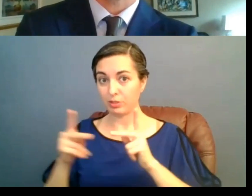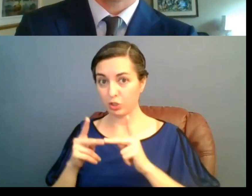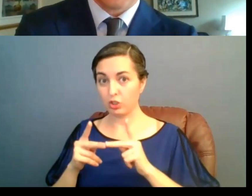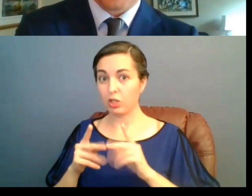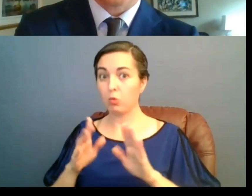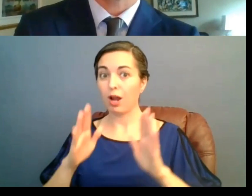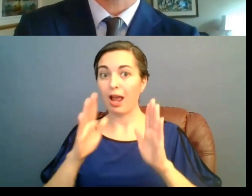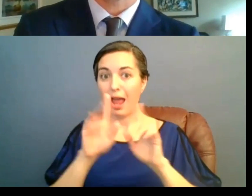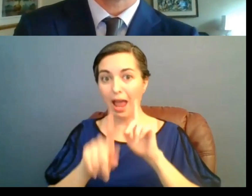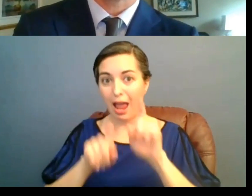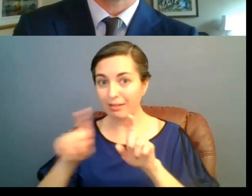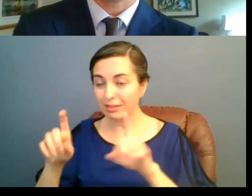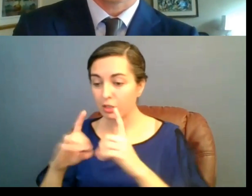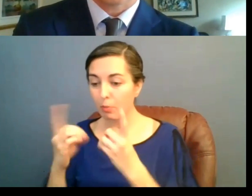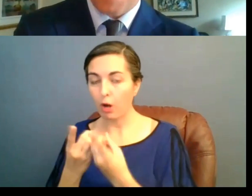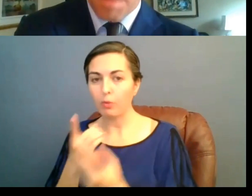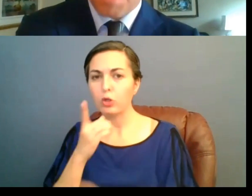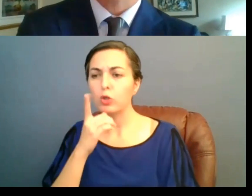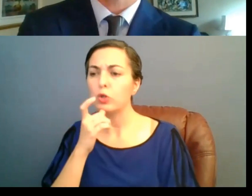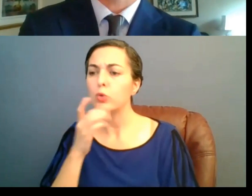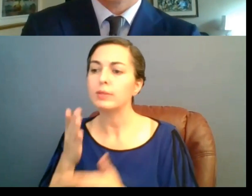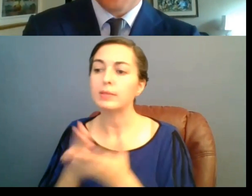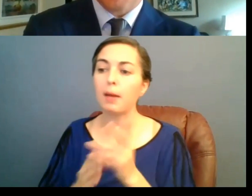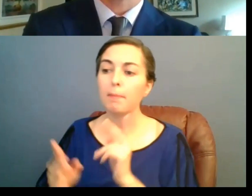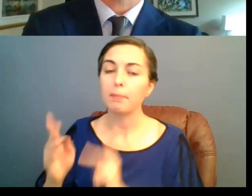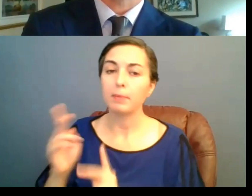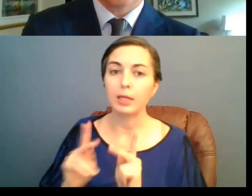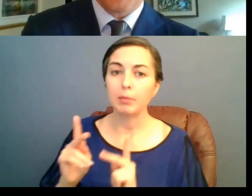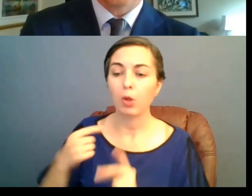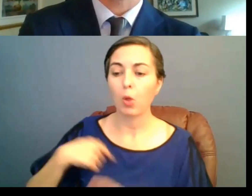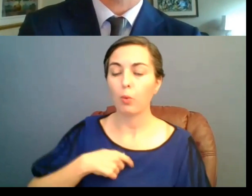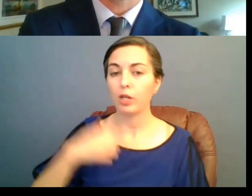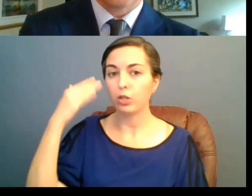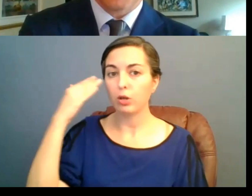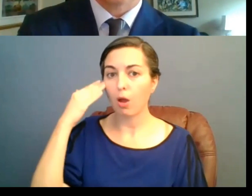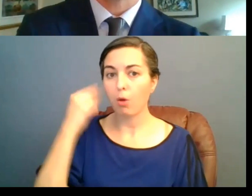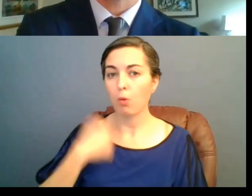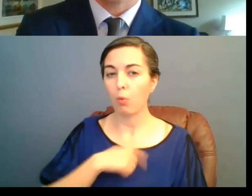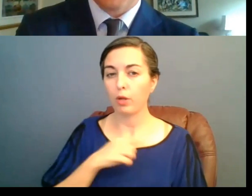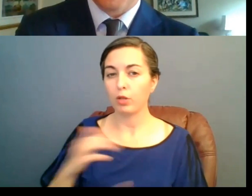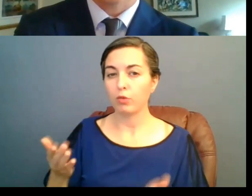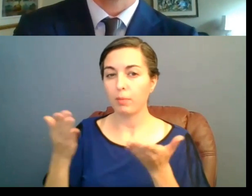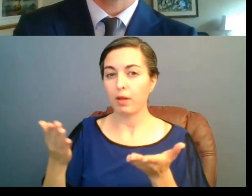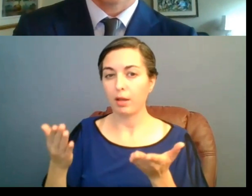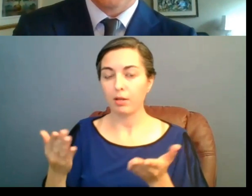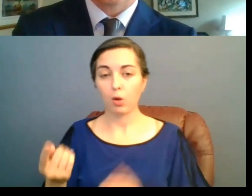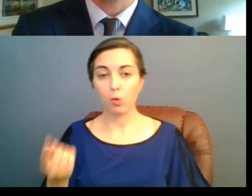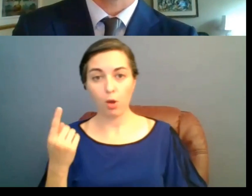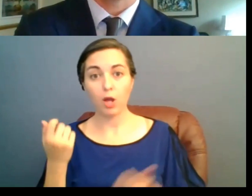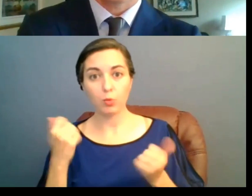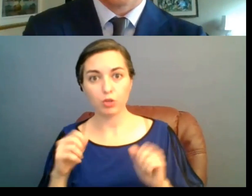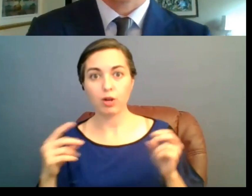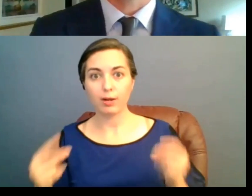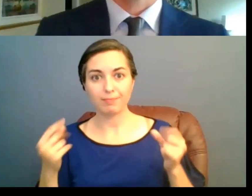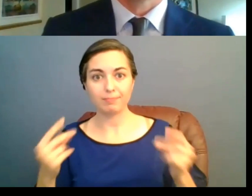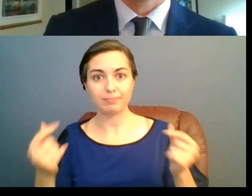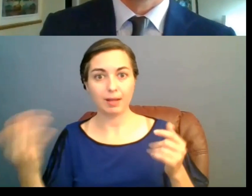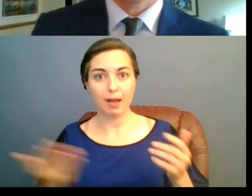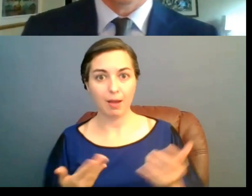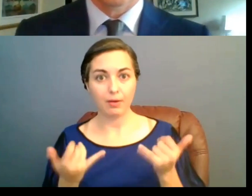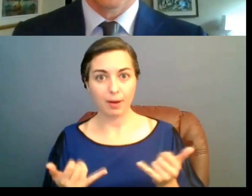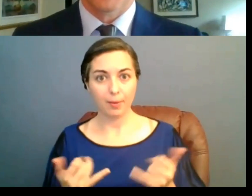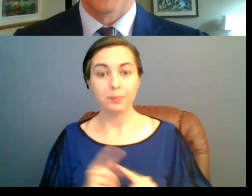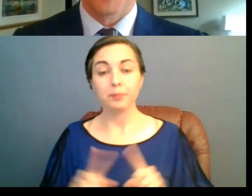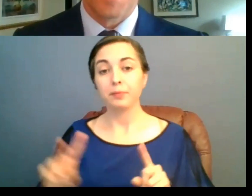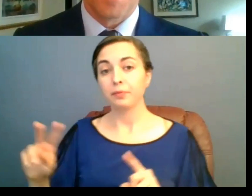We're asking our department, who are some people that we know that we would recommend, because 1, we're trying to move quickly and hire this person, but